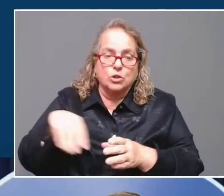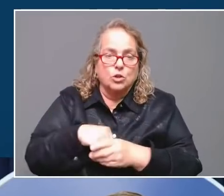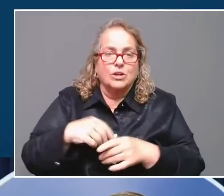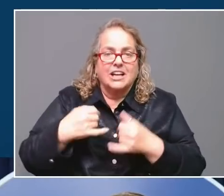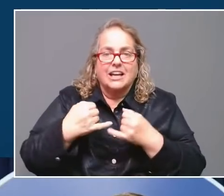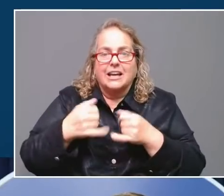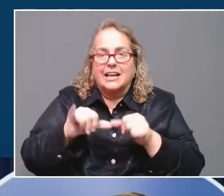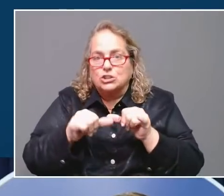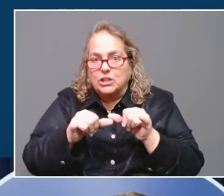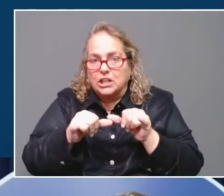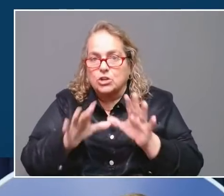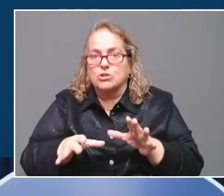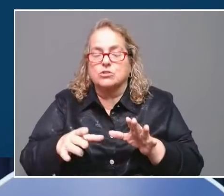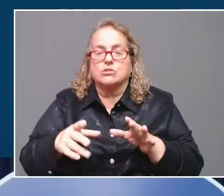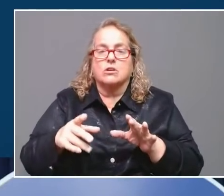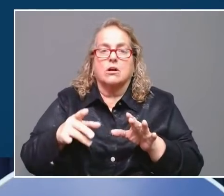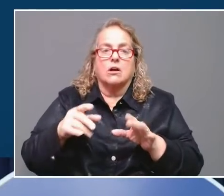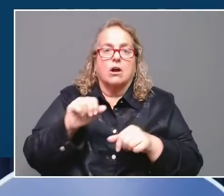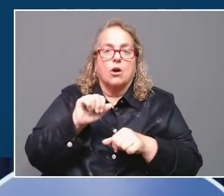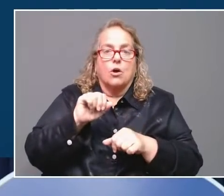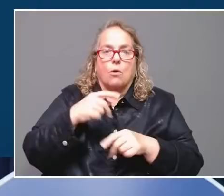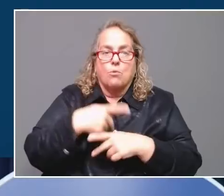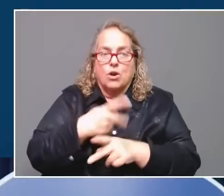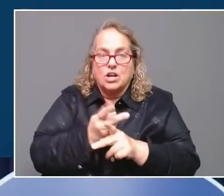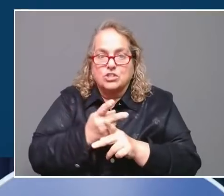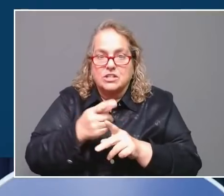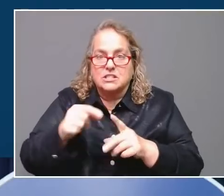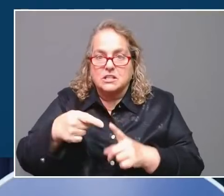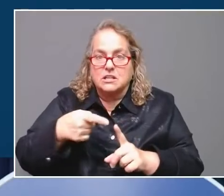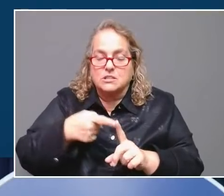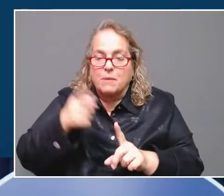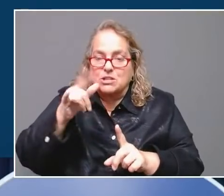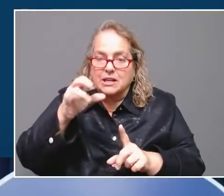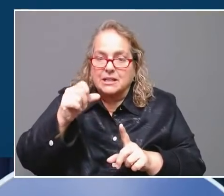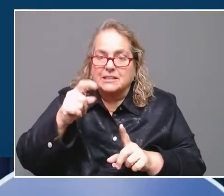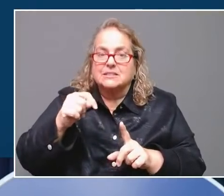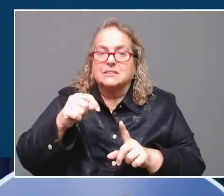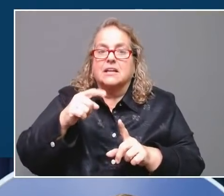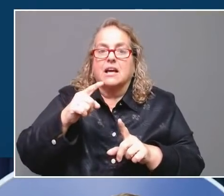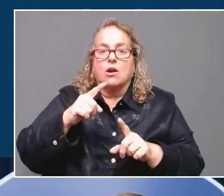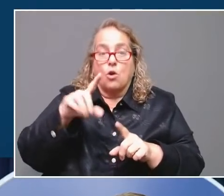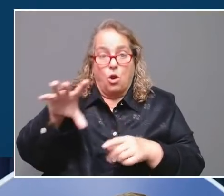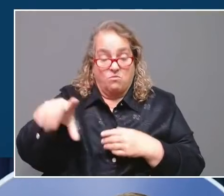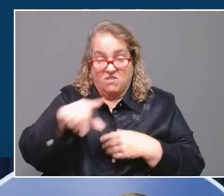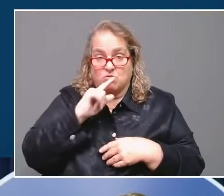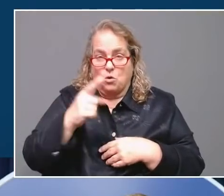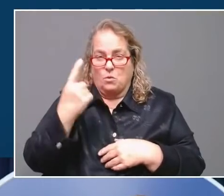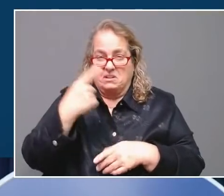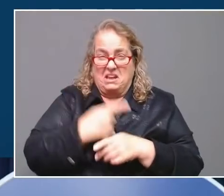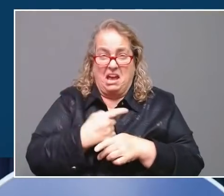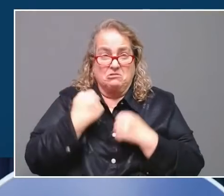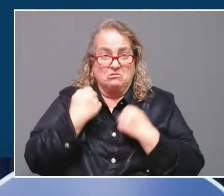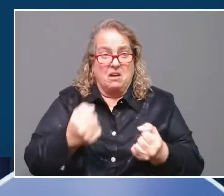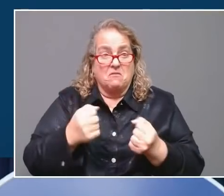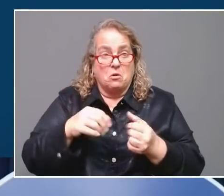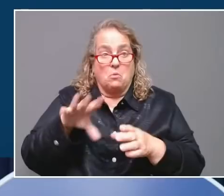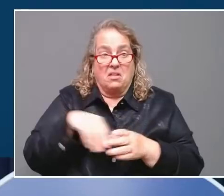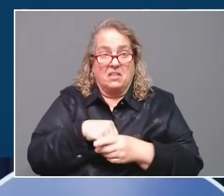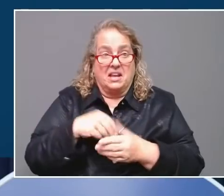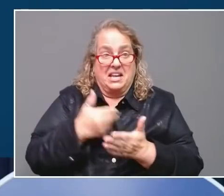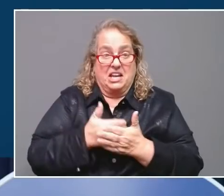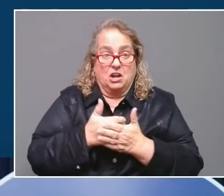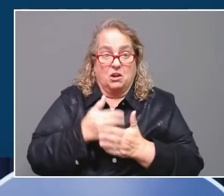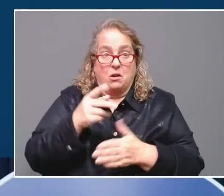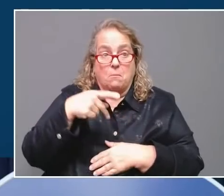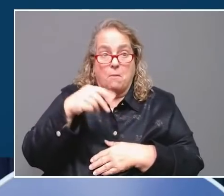laser technicians, amongst other roles. Located within a day's drive of 2/3 of the United States population, Kentucky